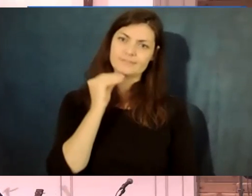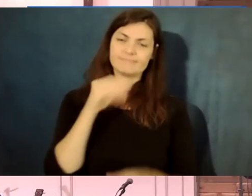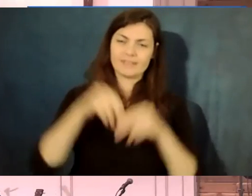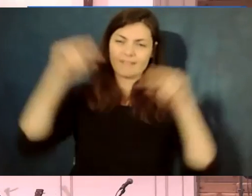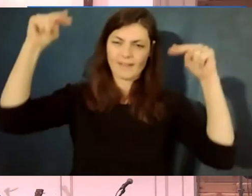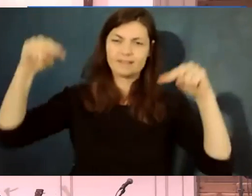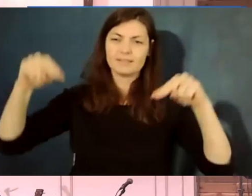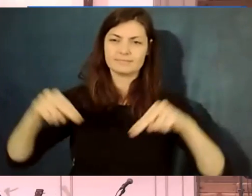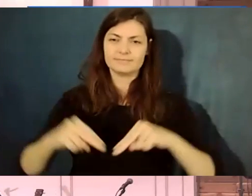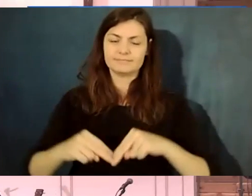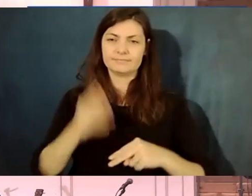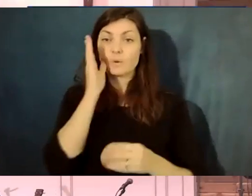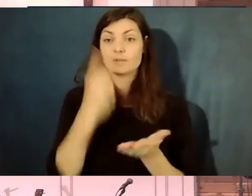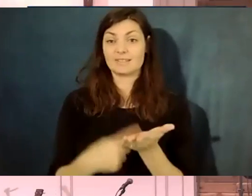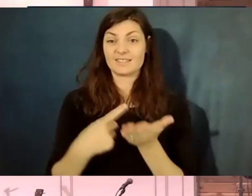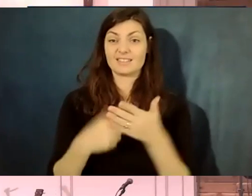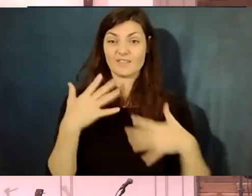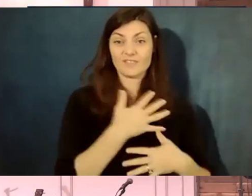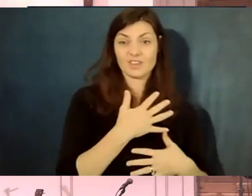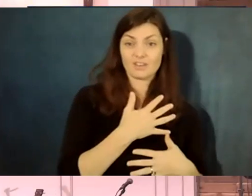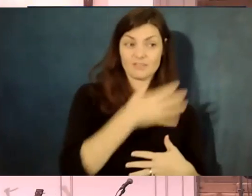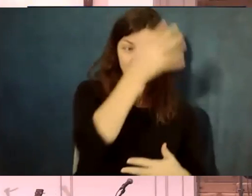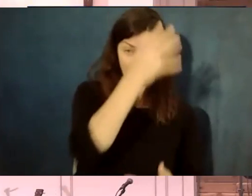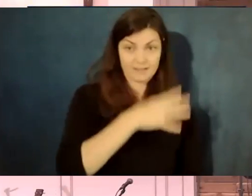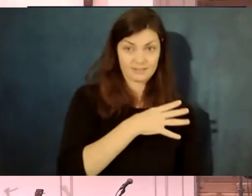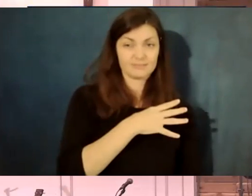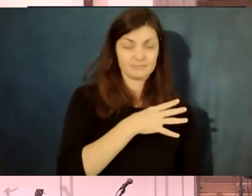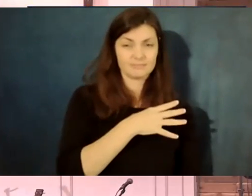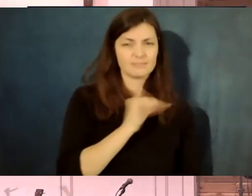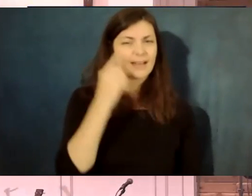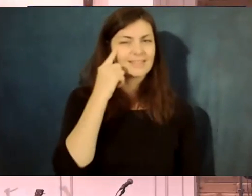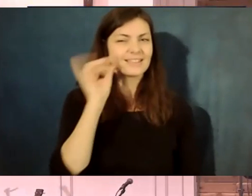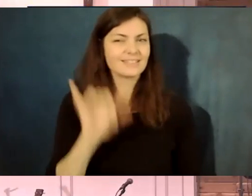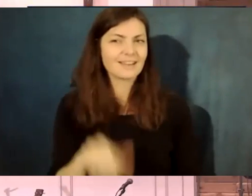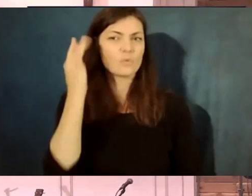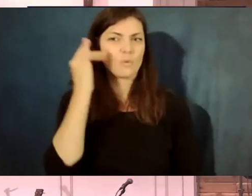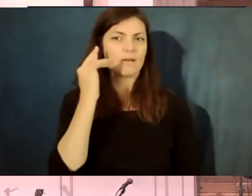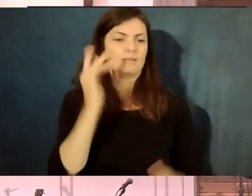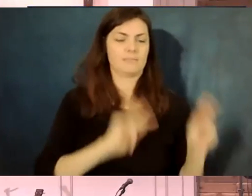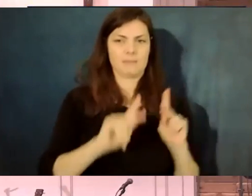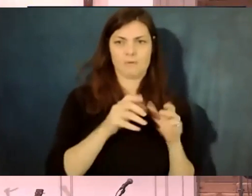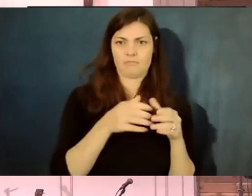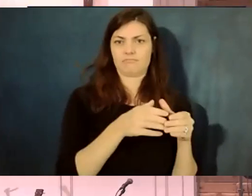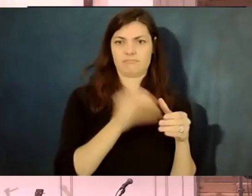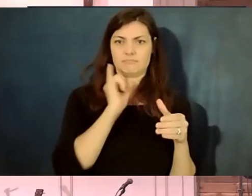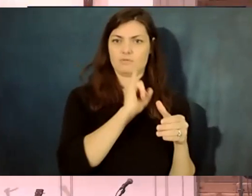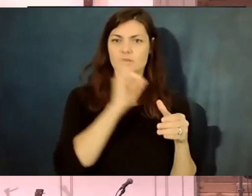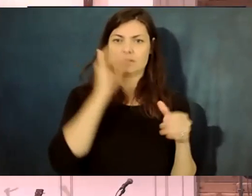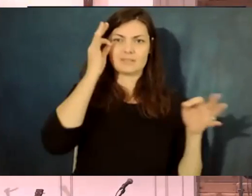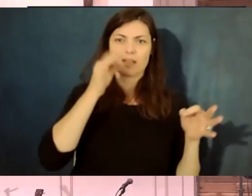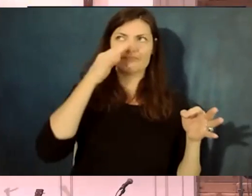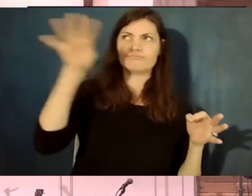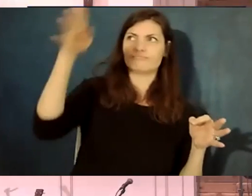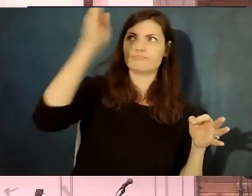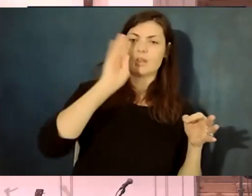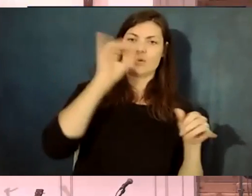We're going to talk about the fear of man because I think it's at the core of why they worshiped a golden calf. Because